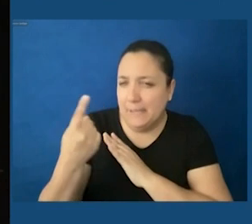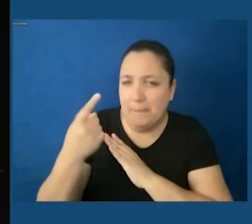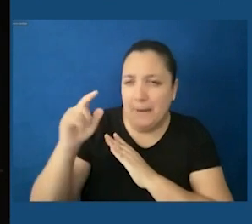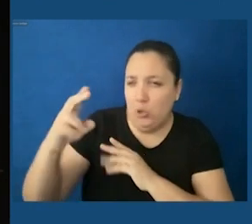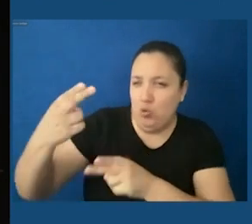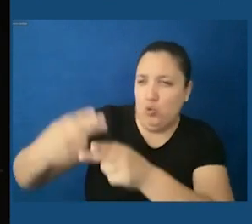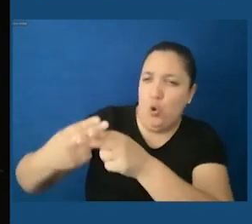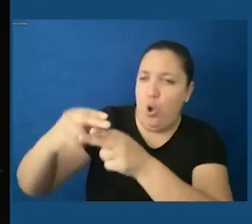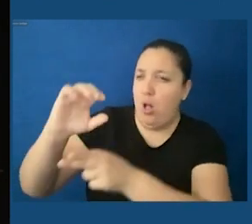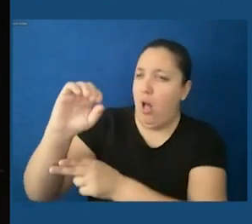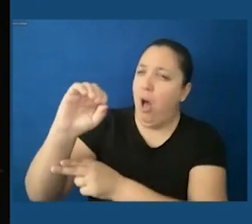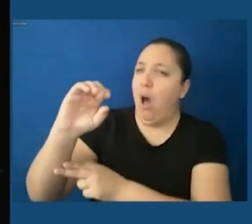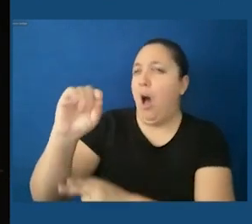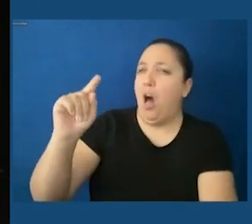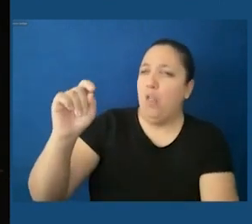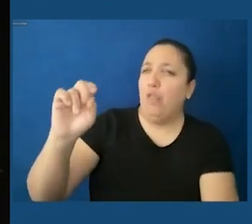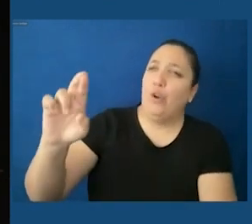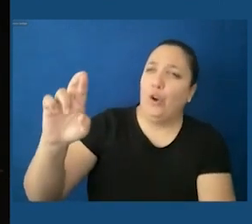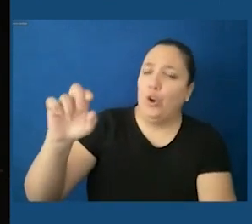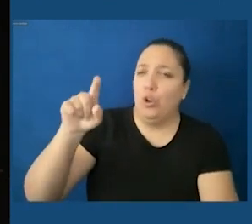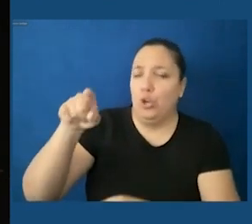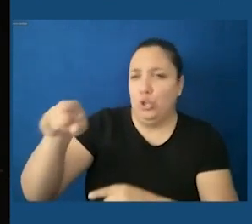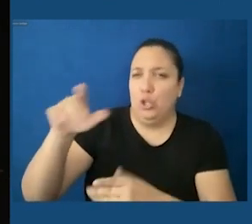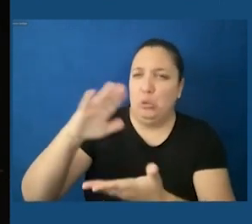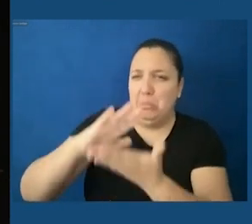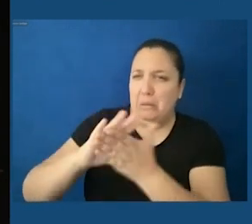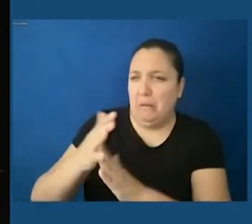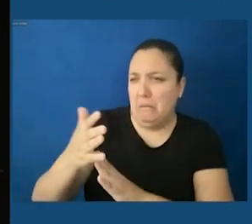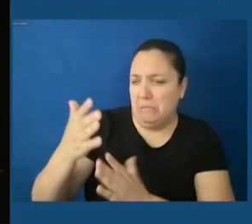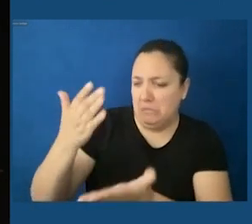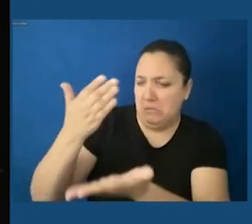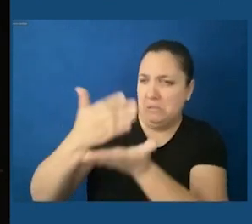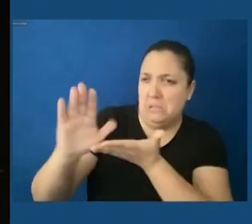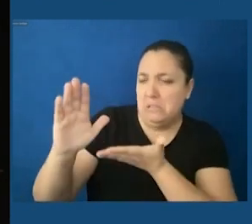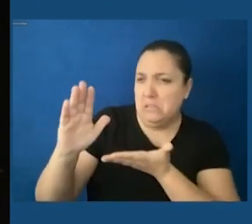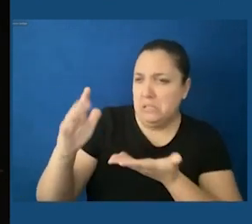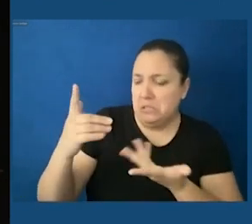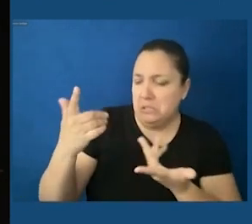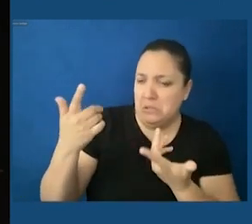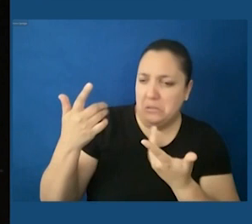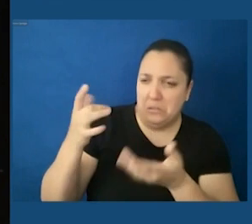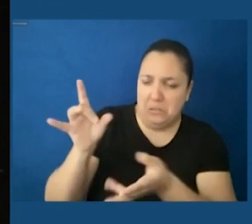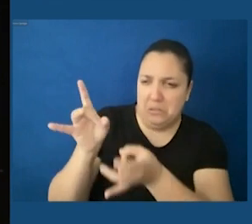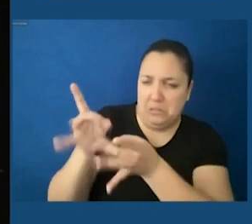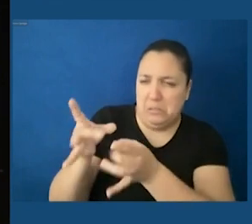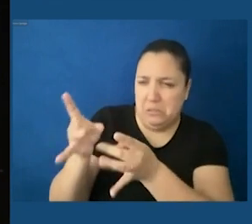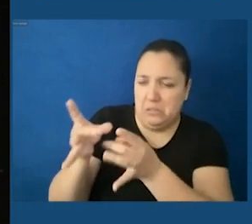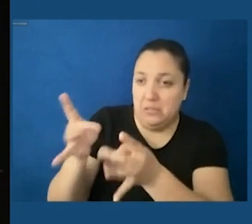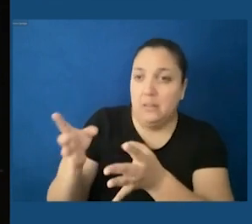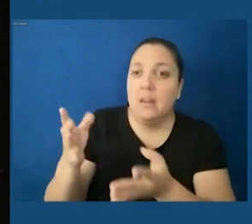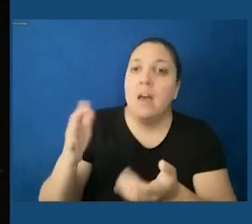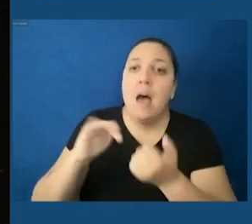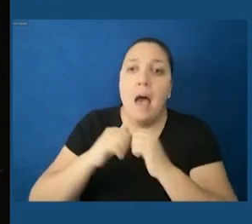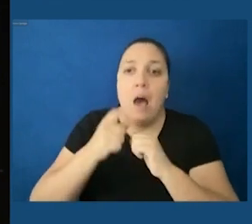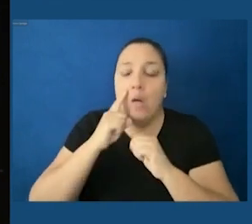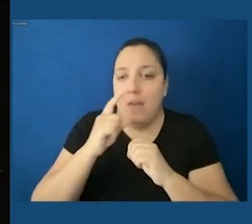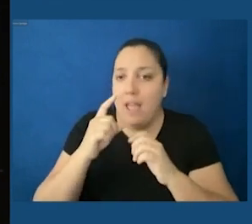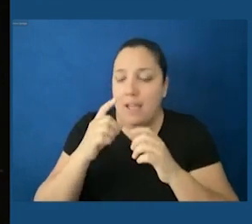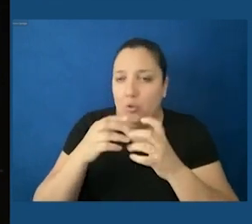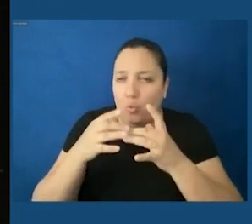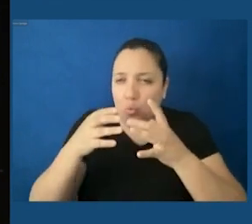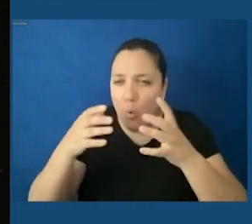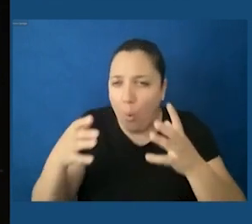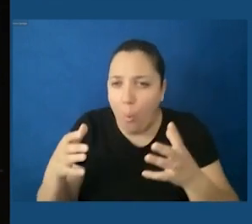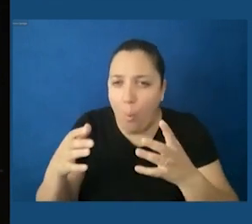how that leads to dehumanization and dehumanization under which conditions, and how those things grow and how you can curtail